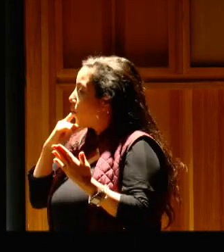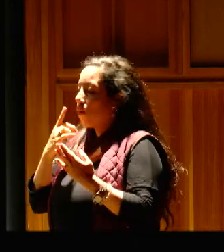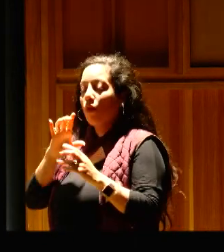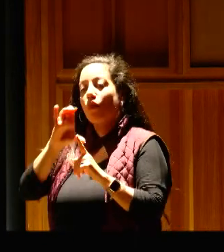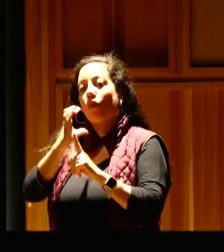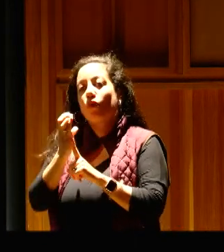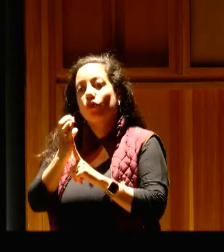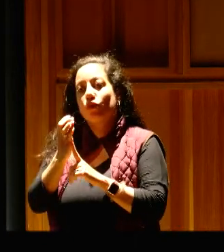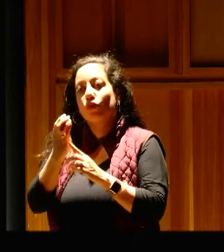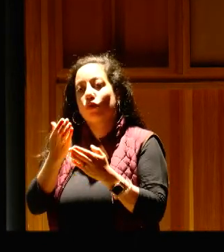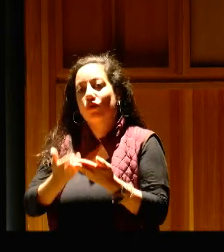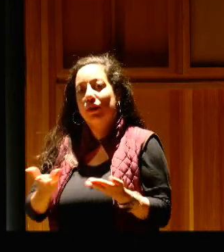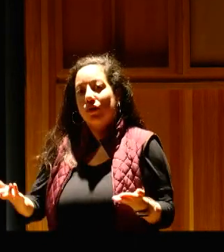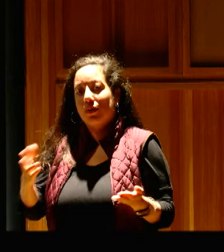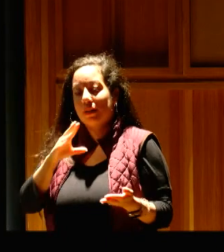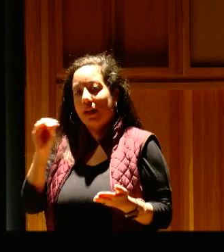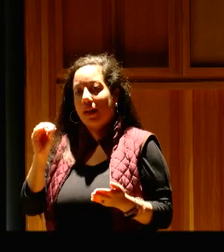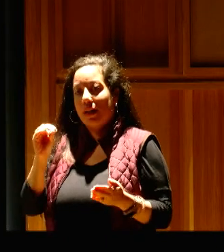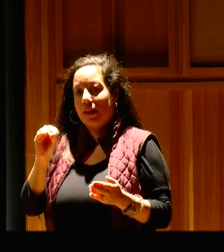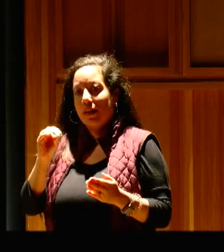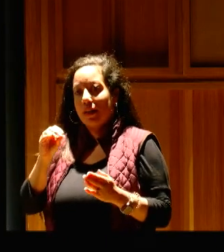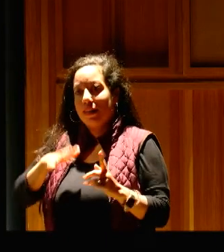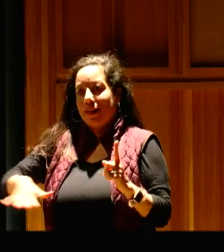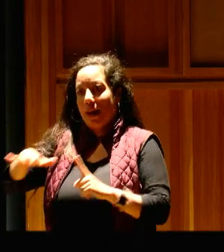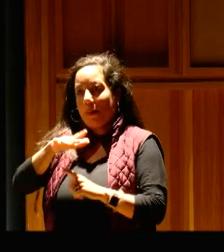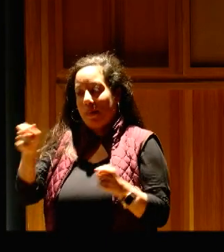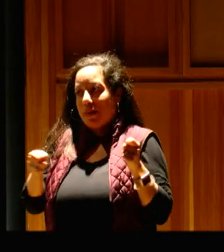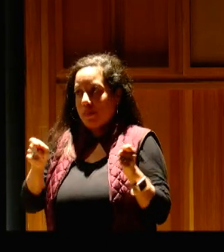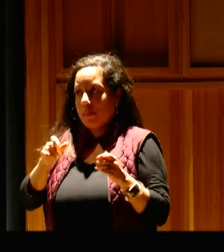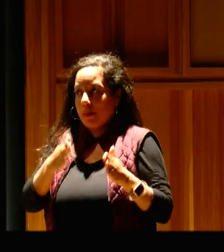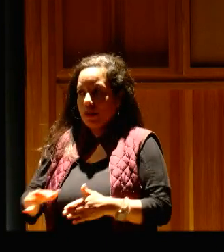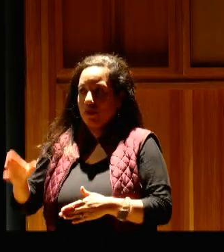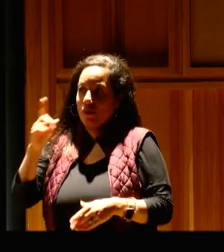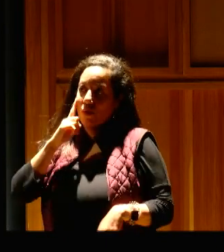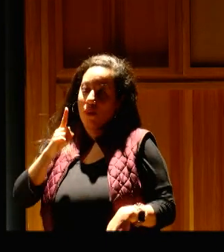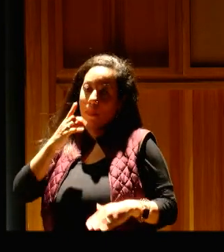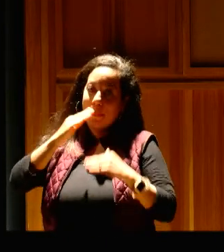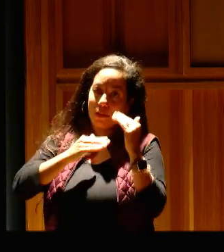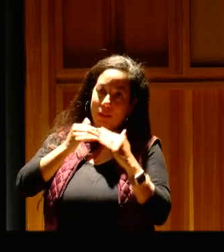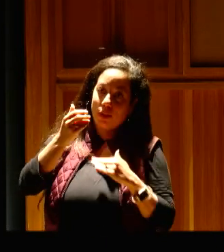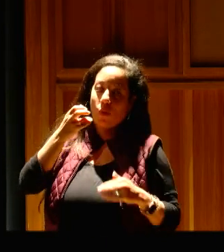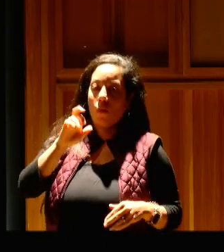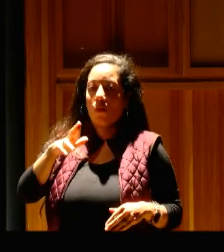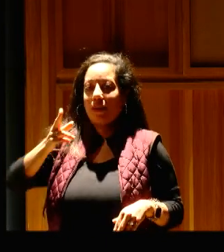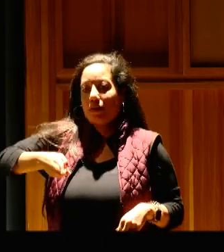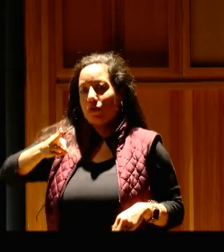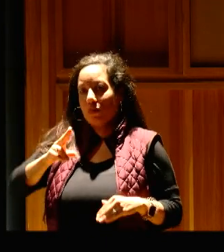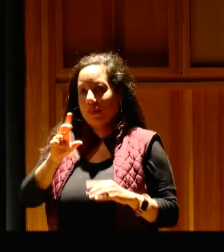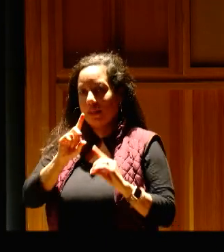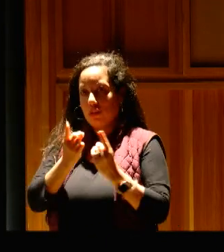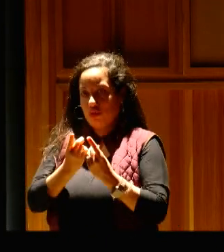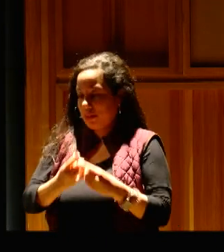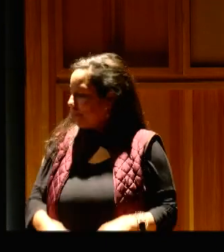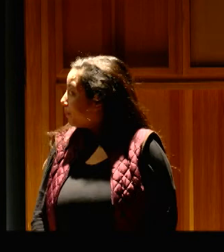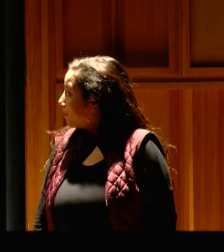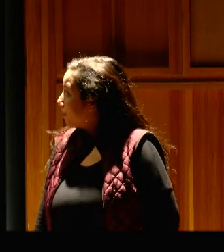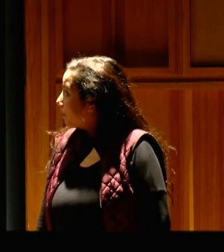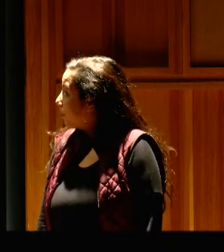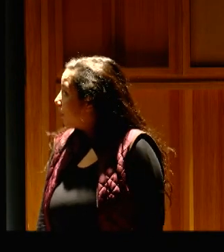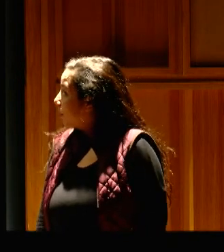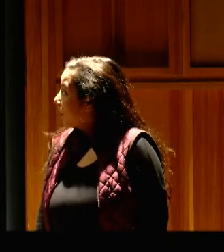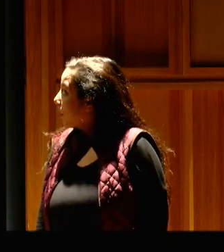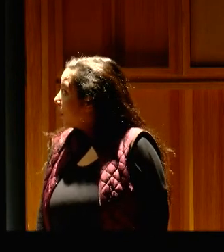resource and climate change management plans for a building or a historic district. Within this, we have run